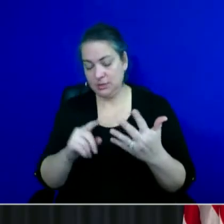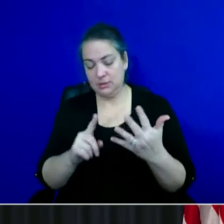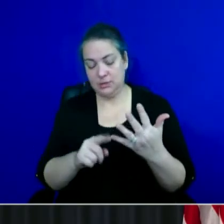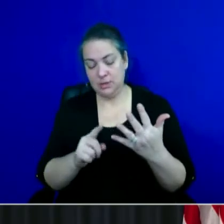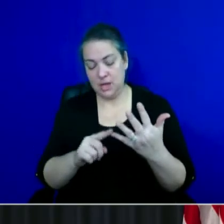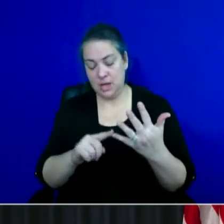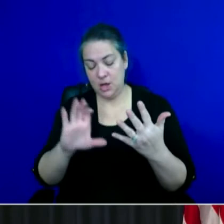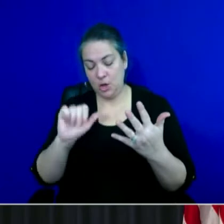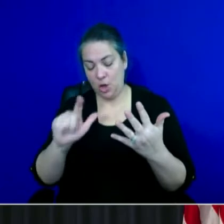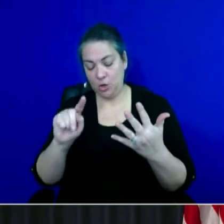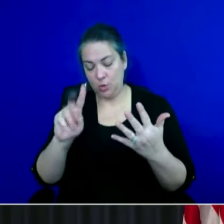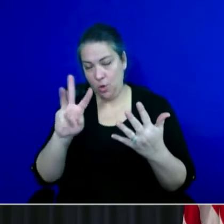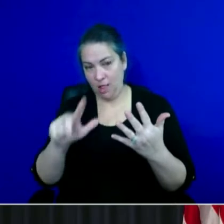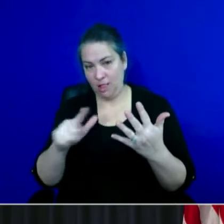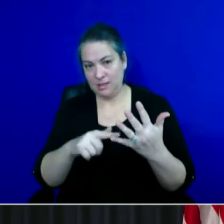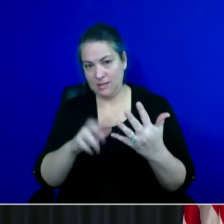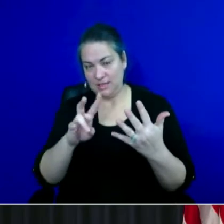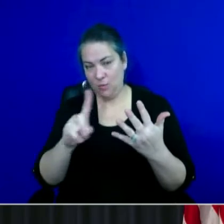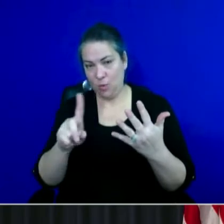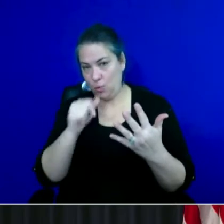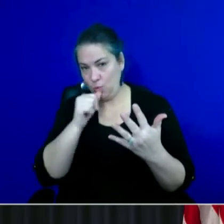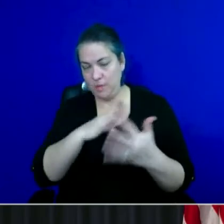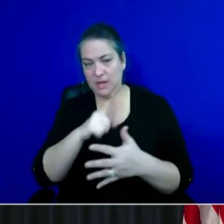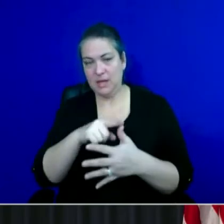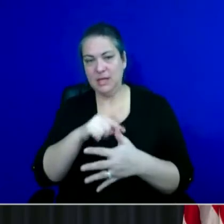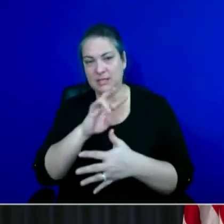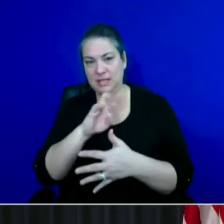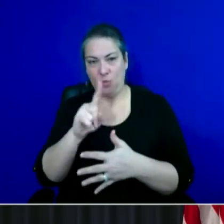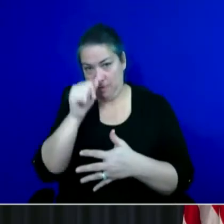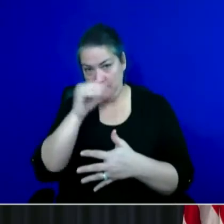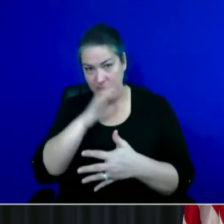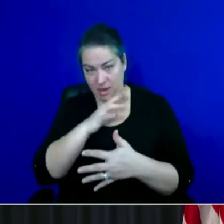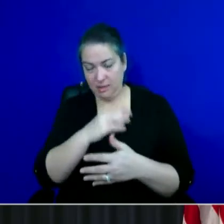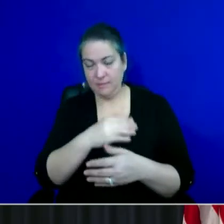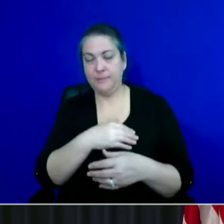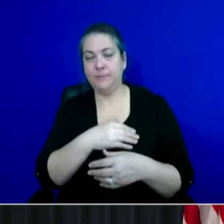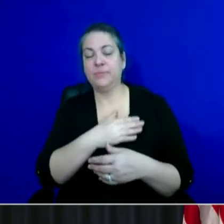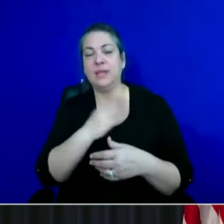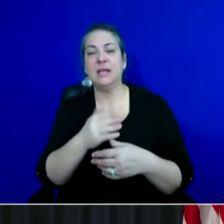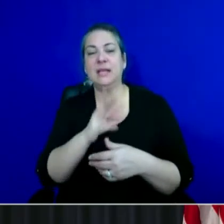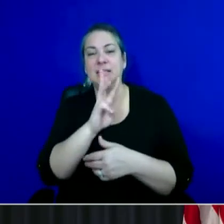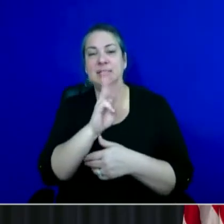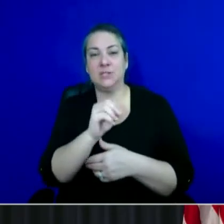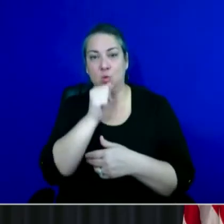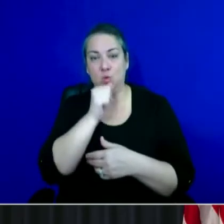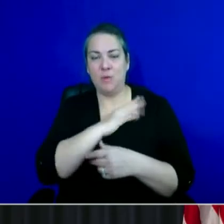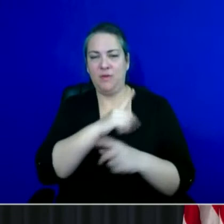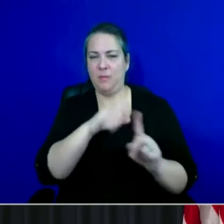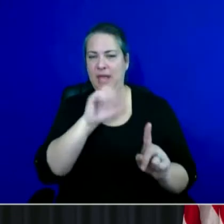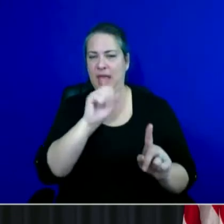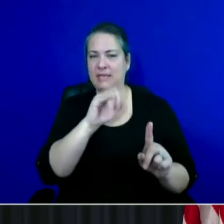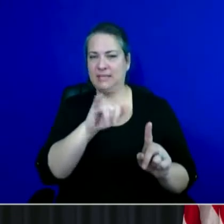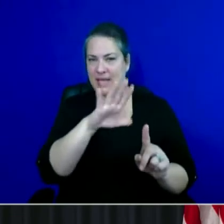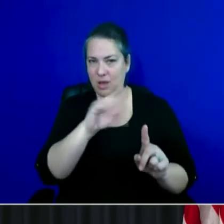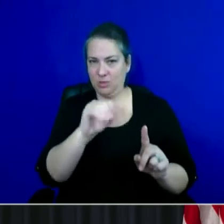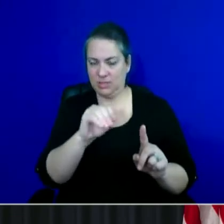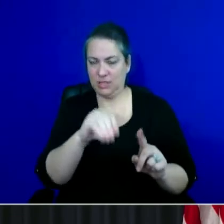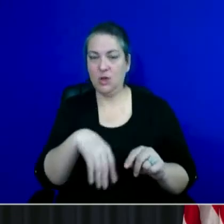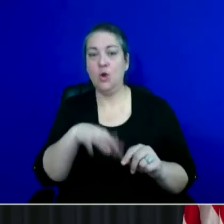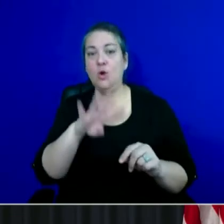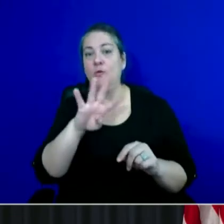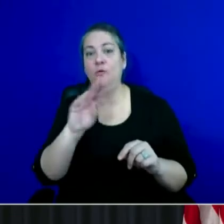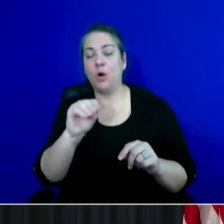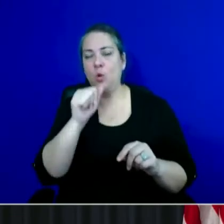a 71-year-old woman and a 71-year-old man, a 60-year-old woman from Casey County, a 40-year-old woman from